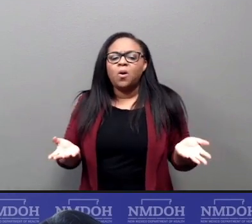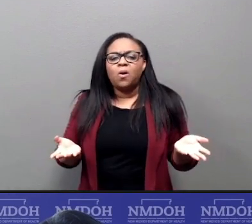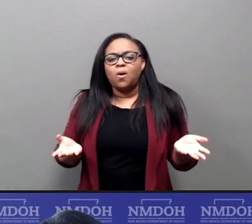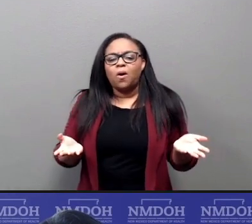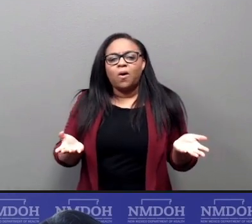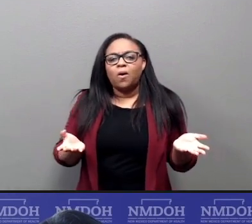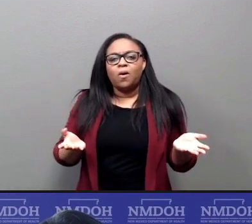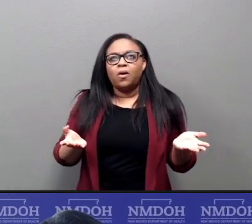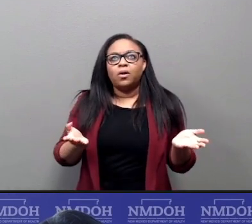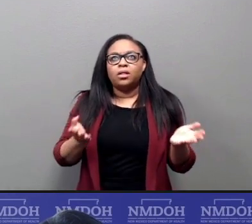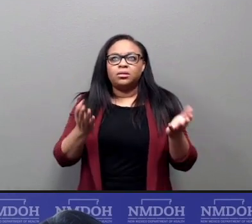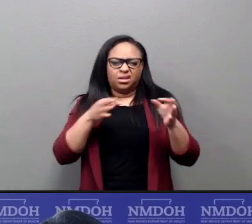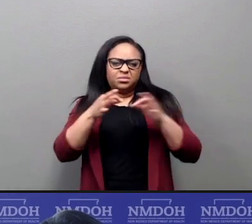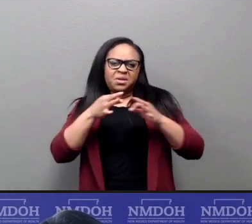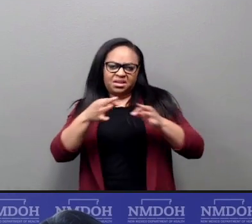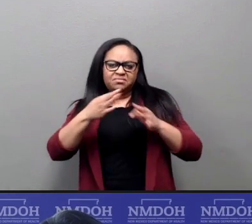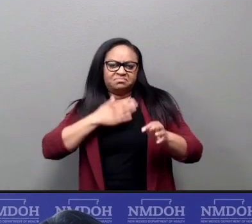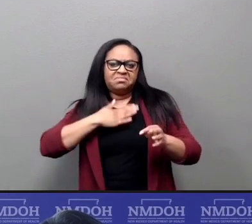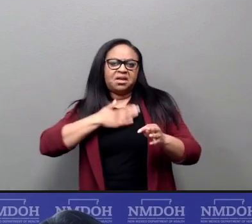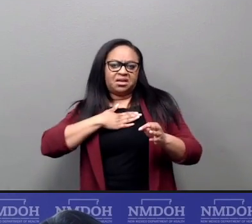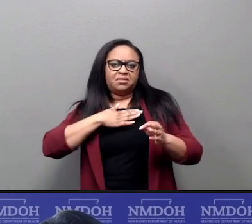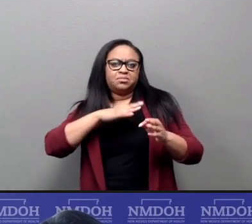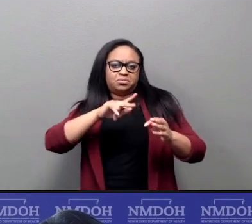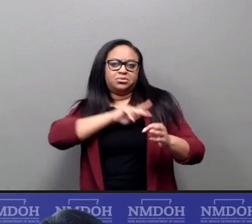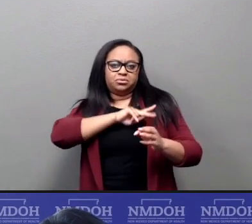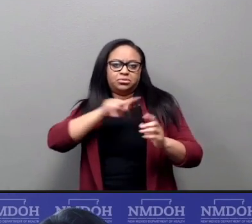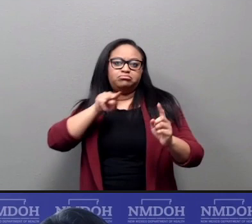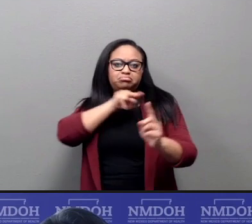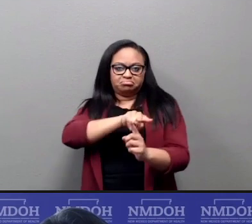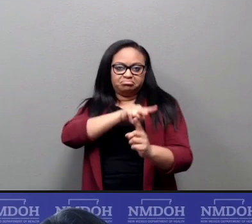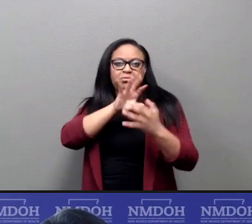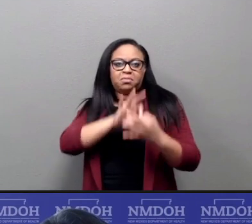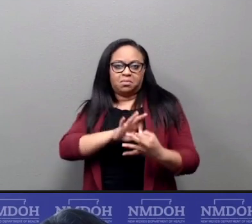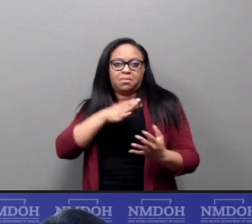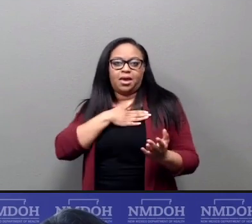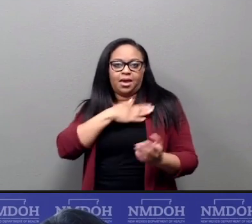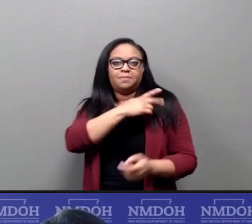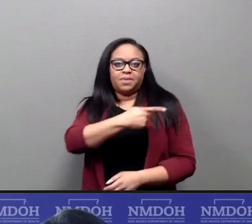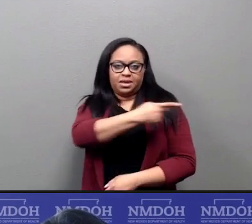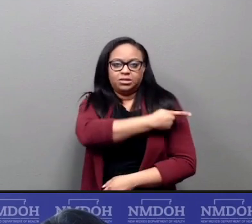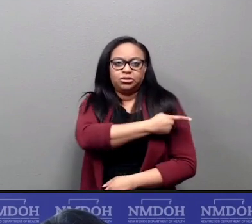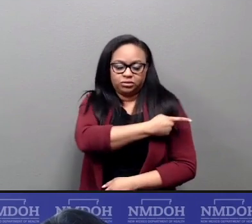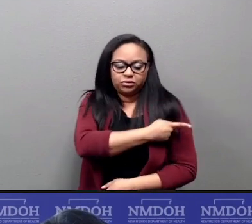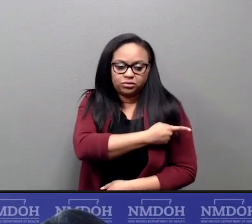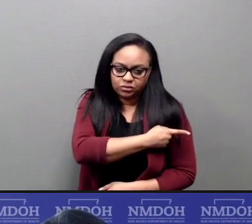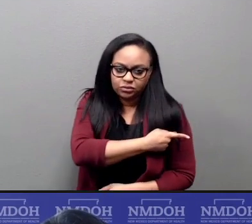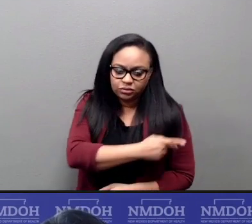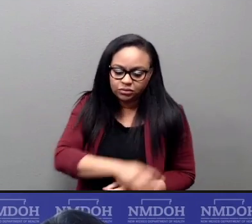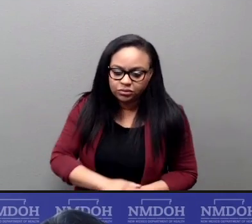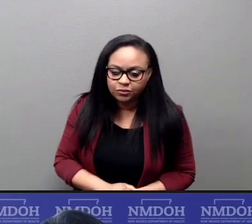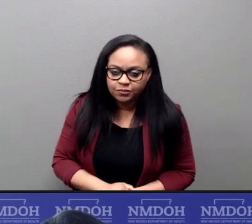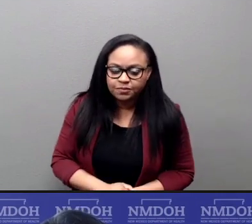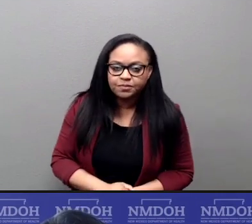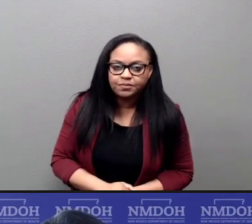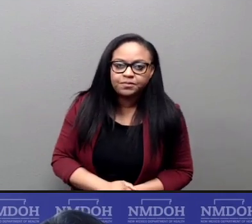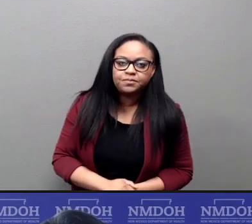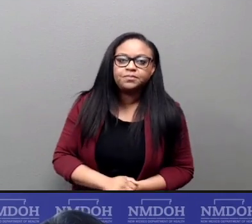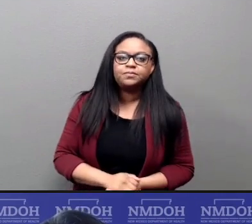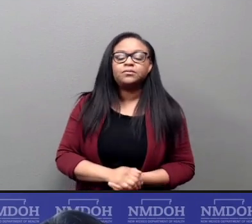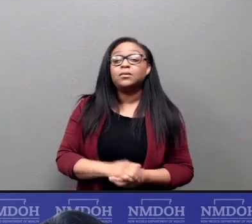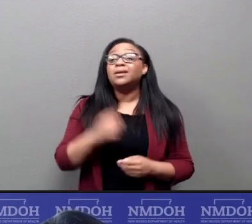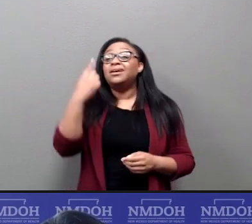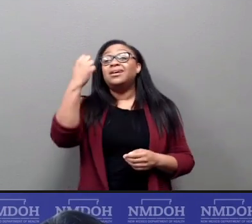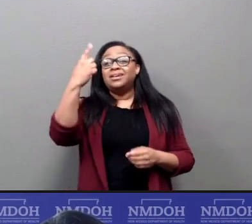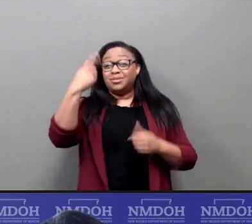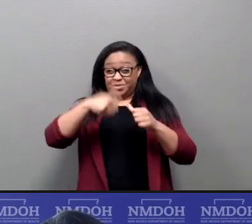treated for COVID, and I have a reminder, most of my patients are 80